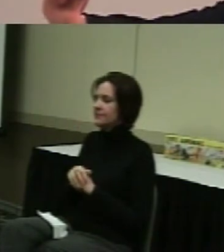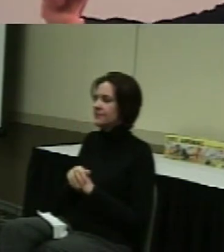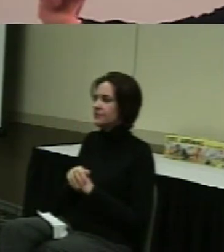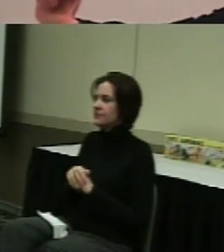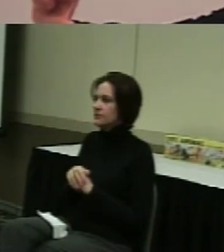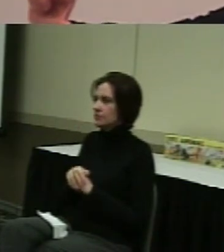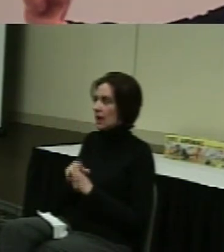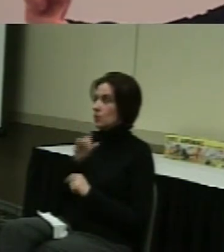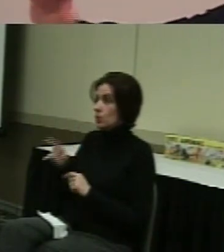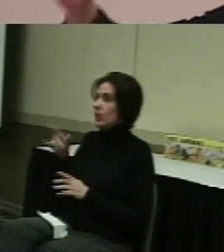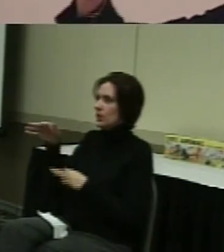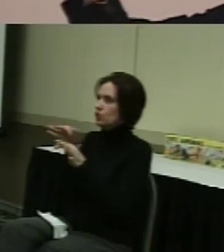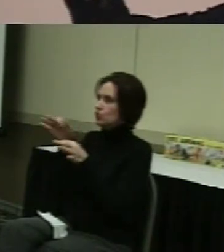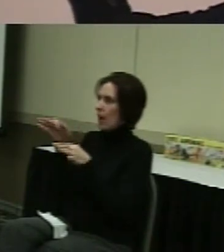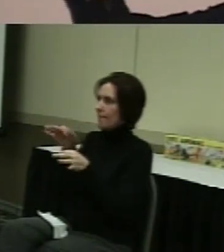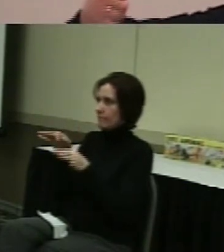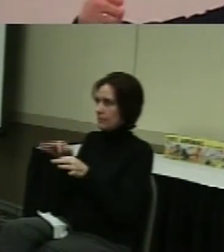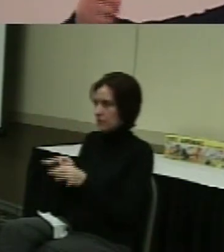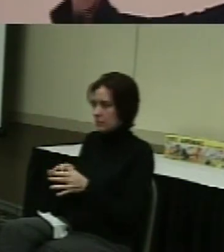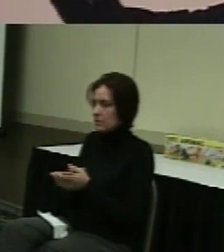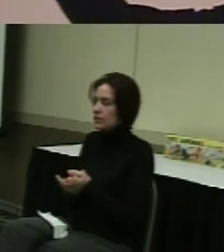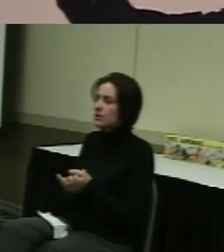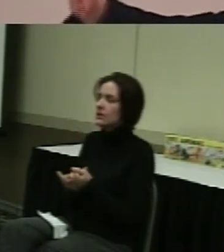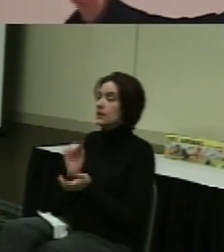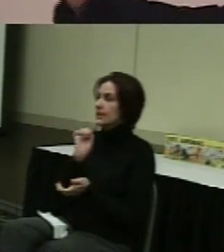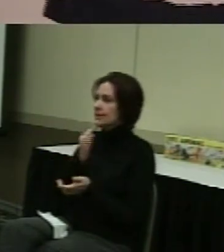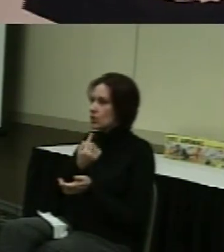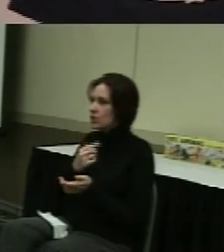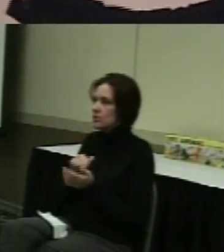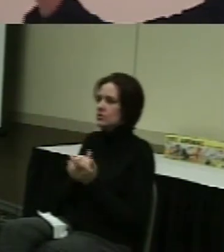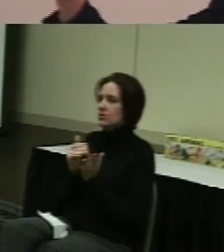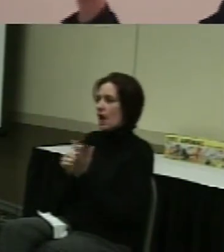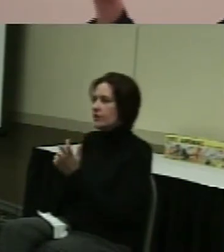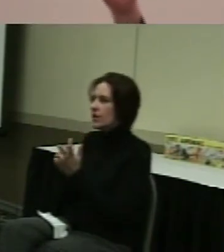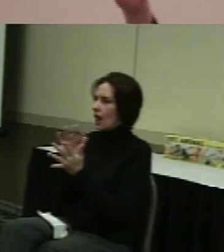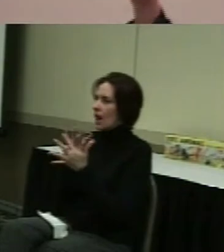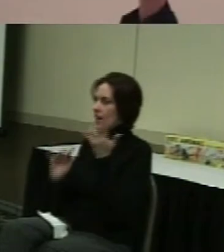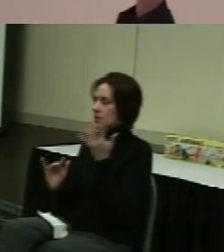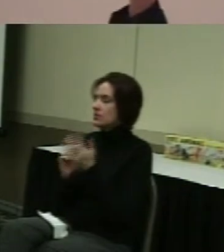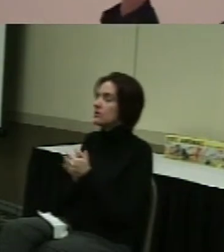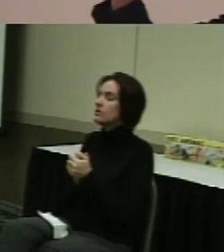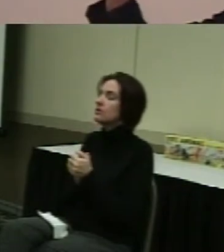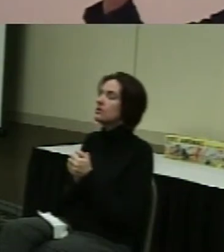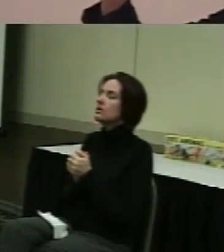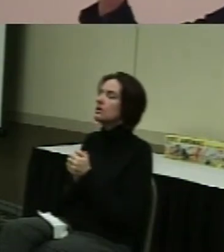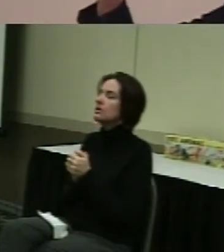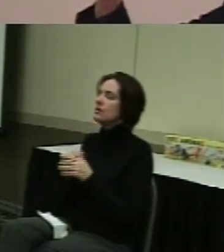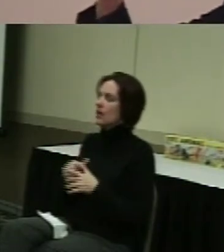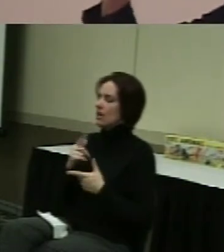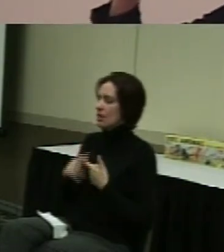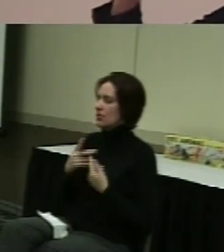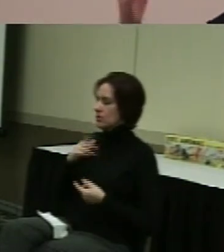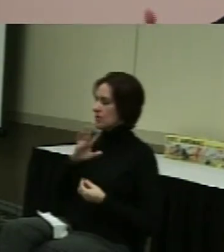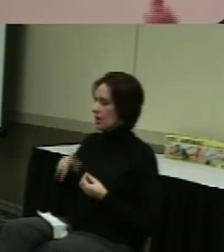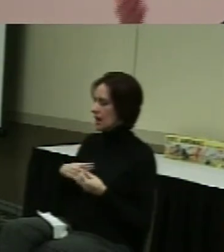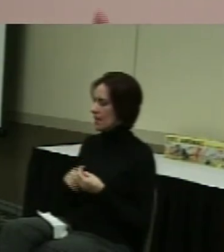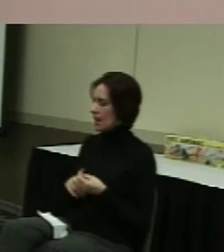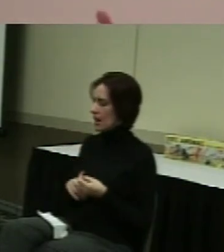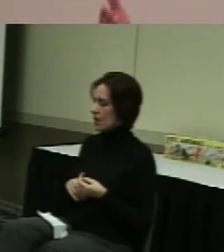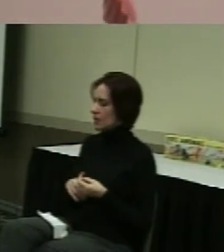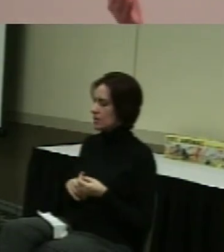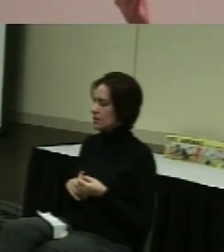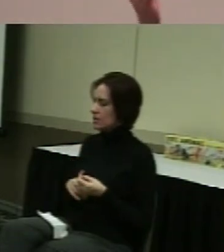really describing it, by the way. How serious is it, and all of those kinds of things. Then you're talking about